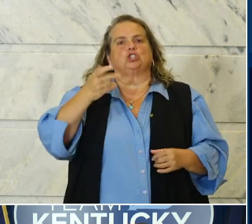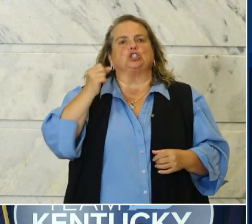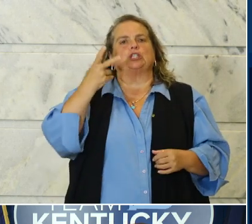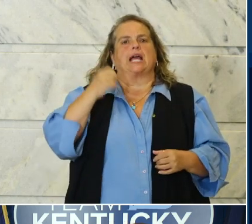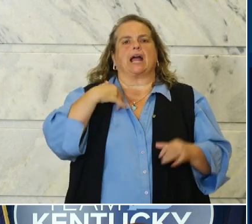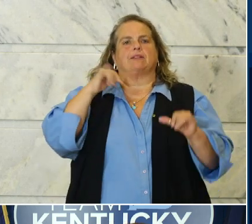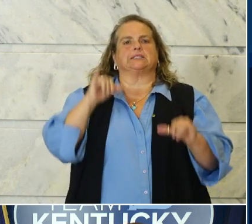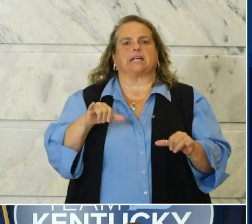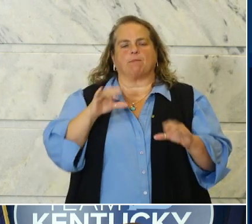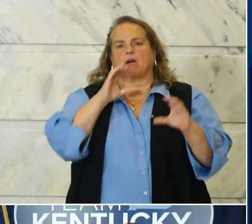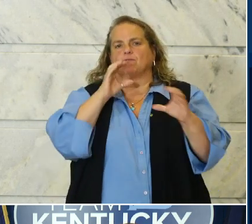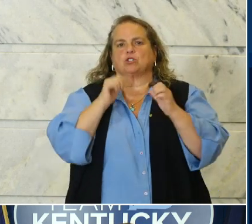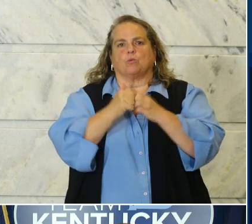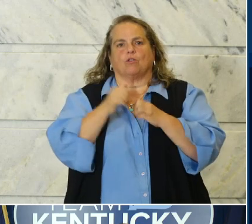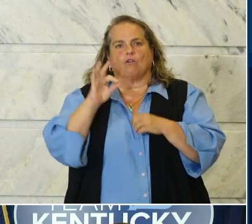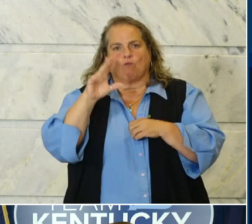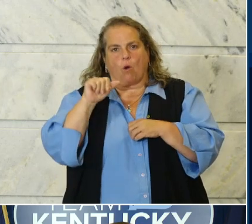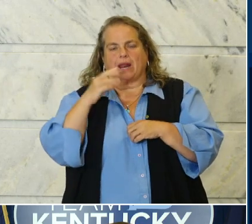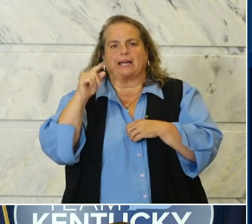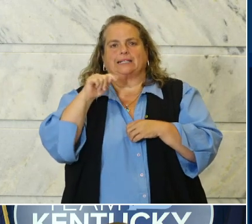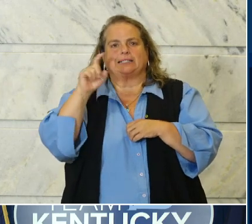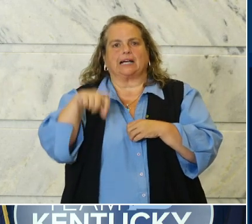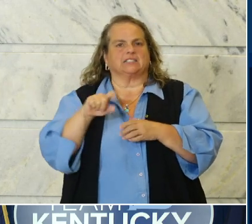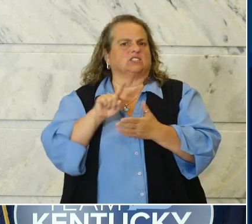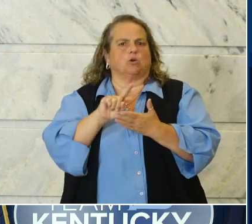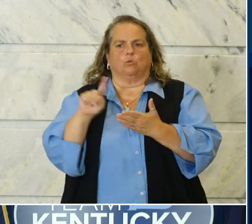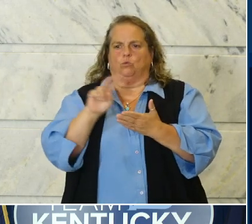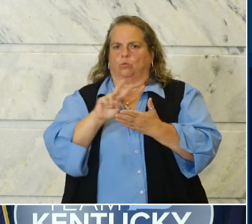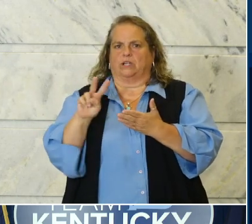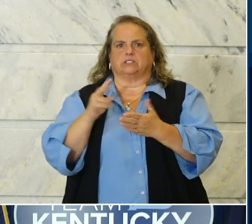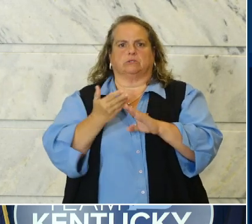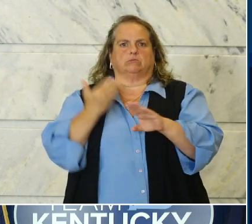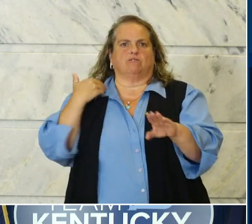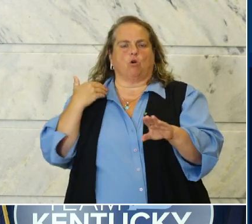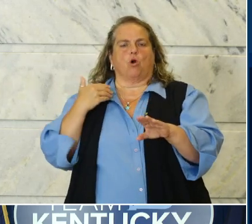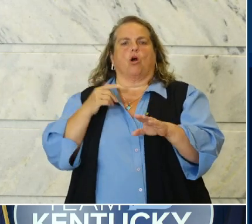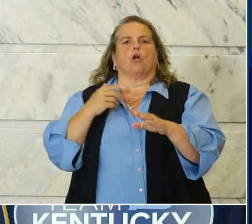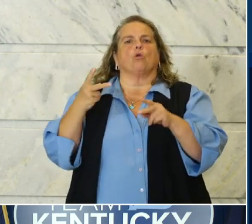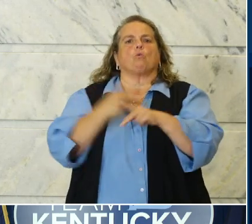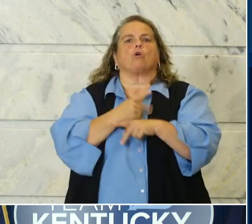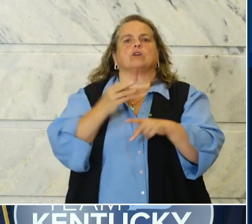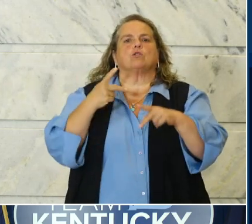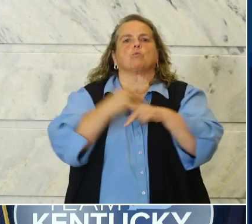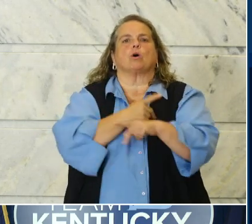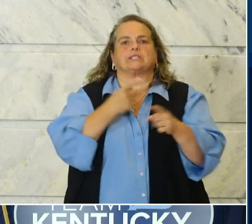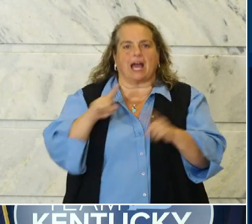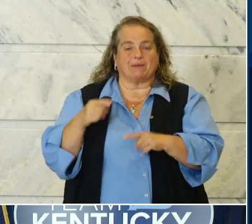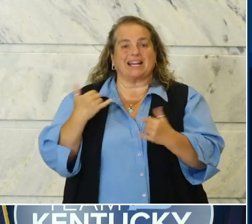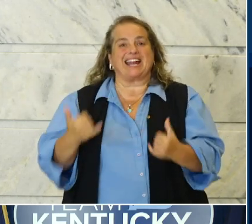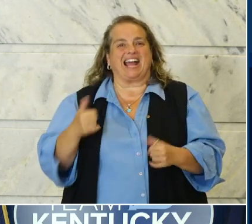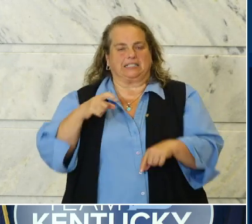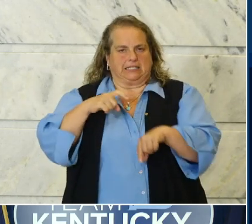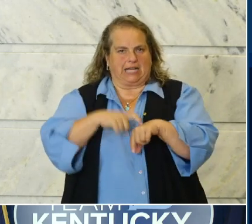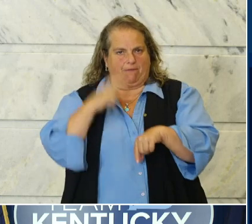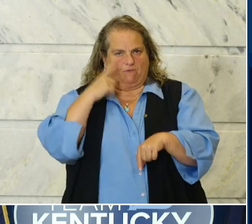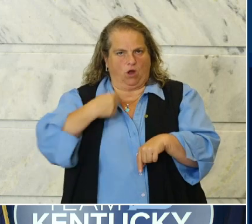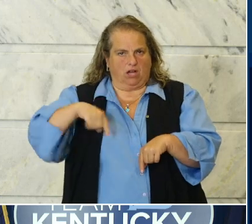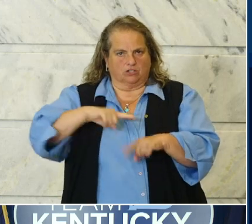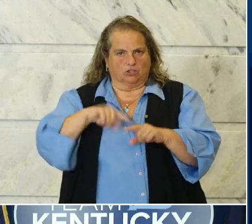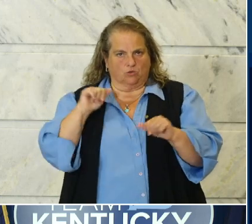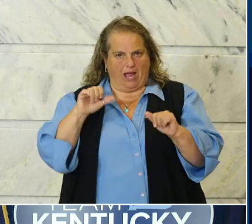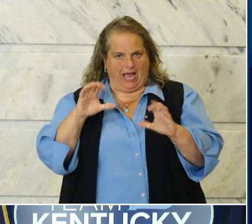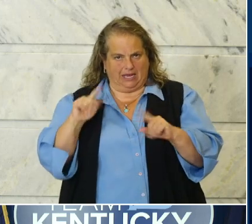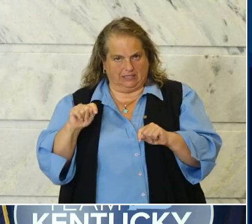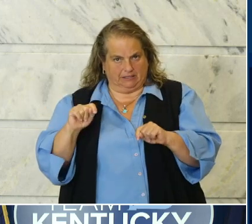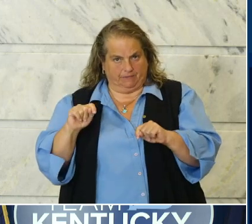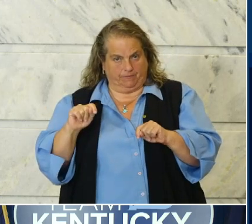weeks before the worst of the worst happened. Now is the time for us to act. And as we look at